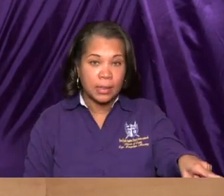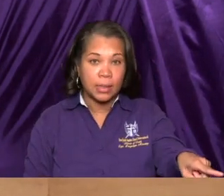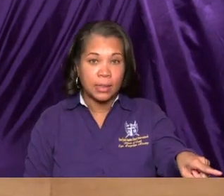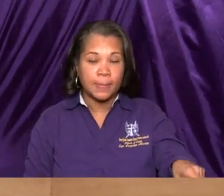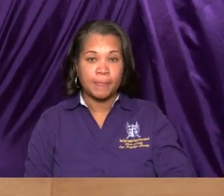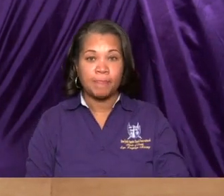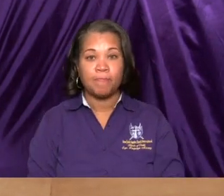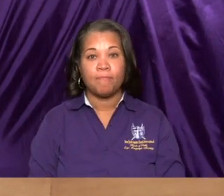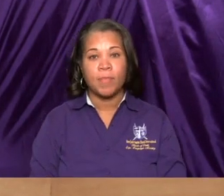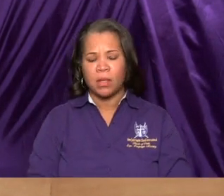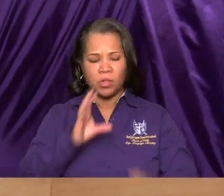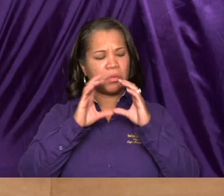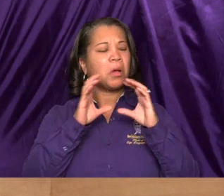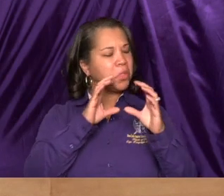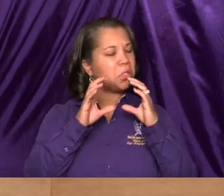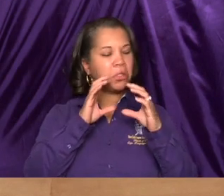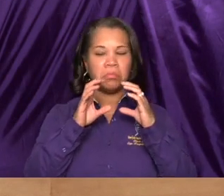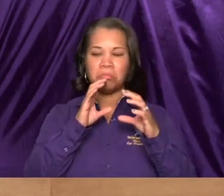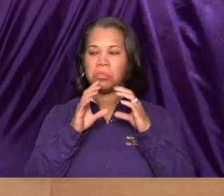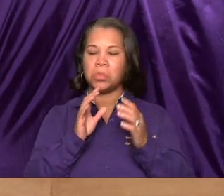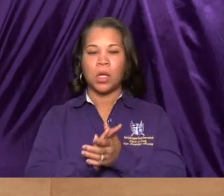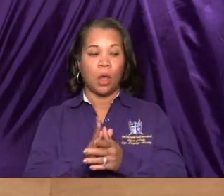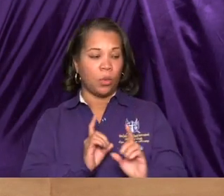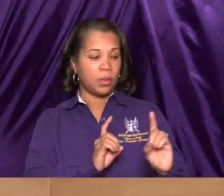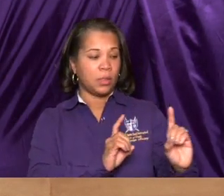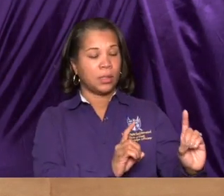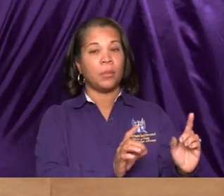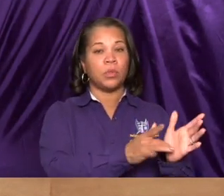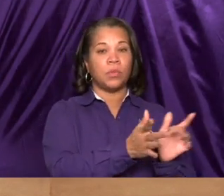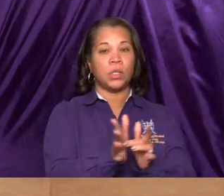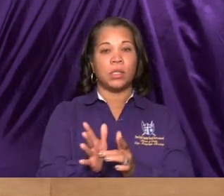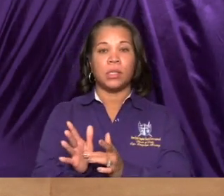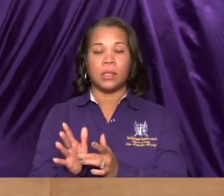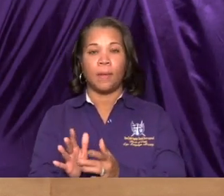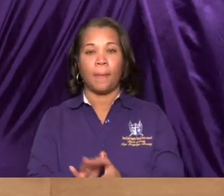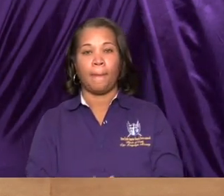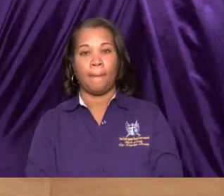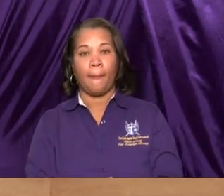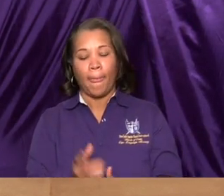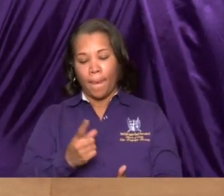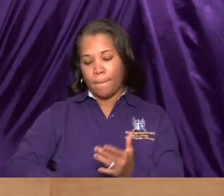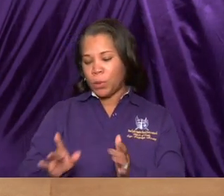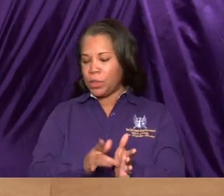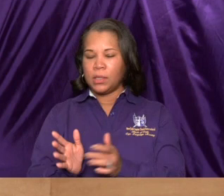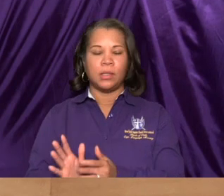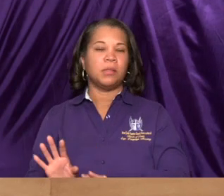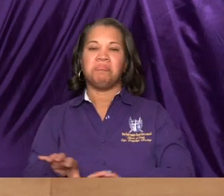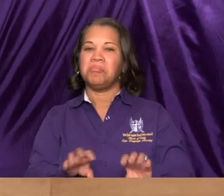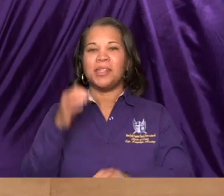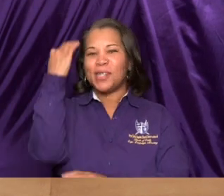Now there's a conversation that's going on with the disciples and Jesus. And what Jesus does is so